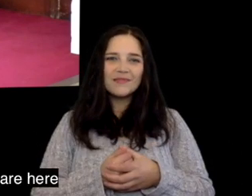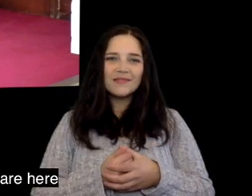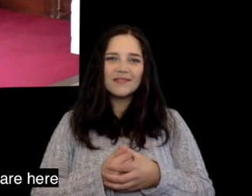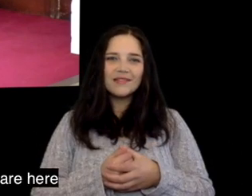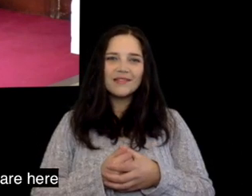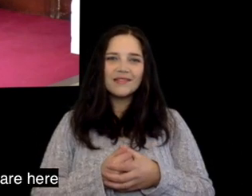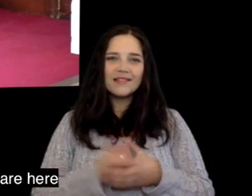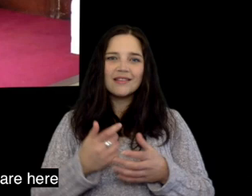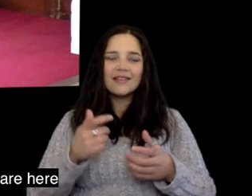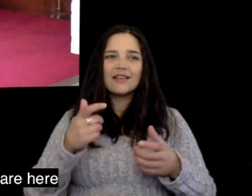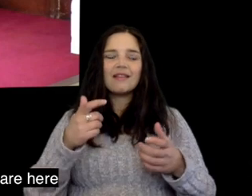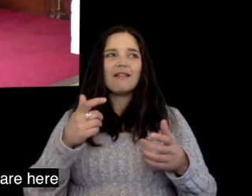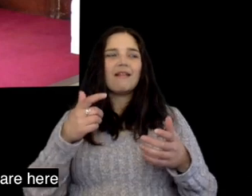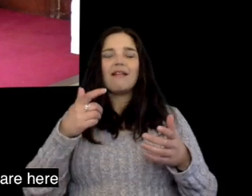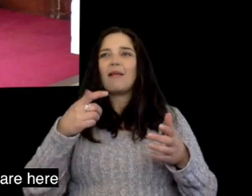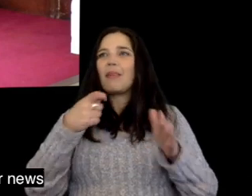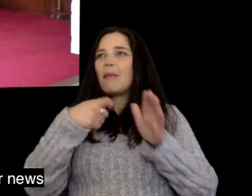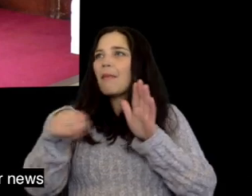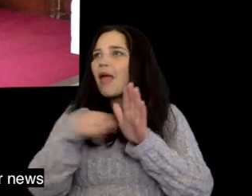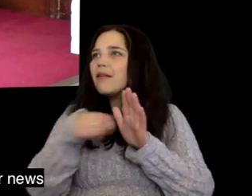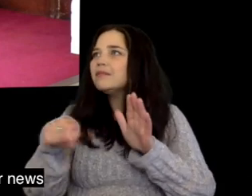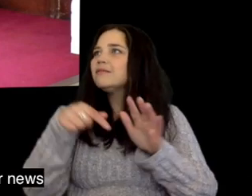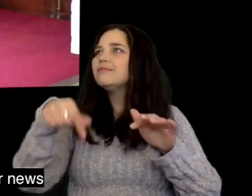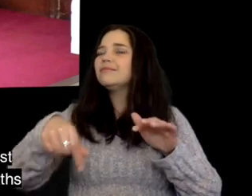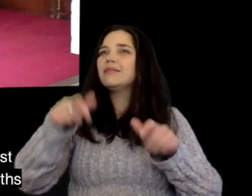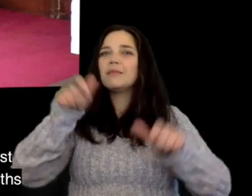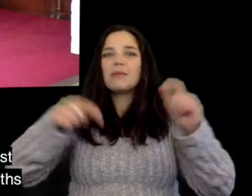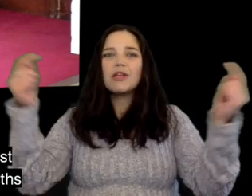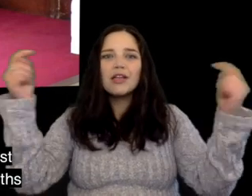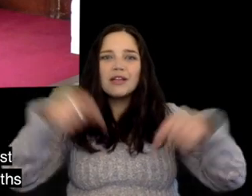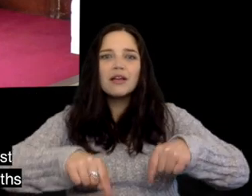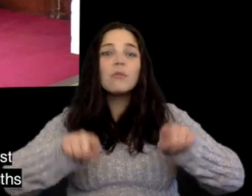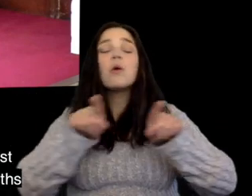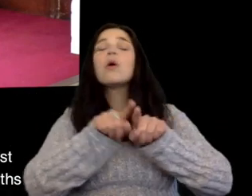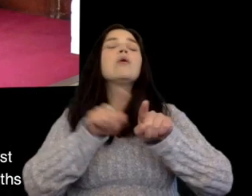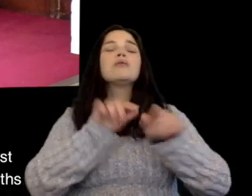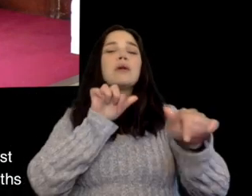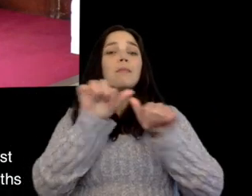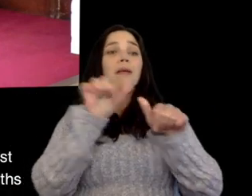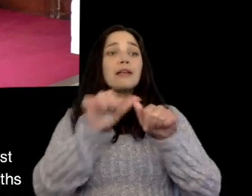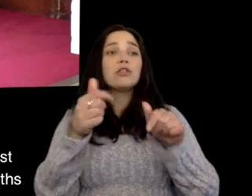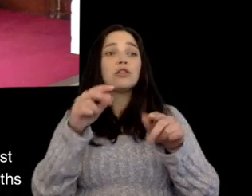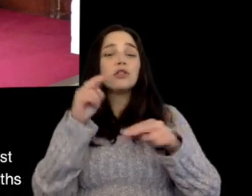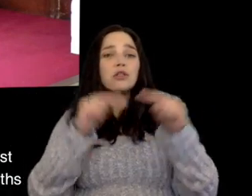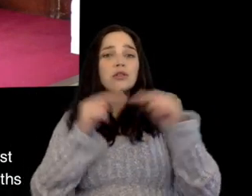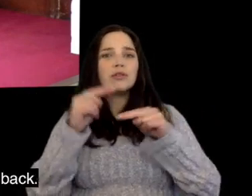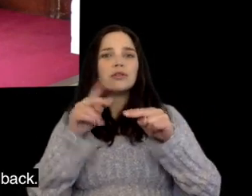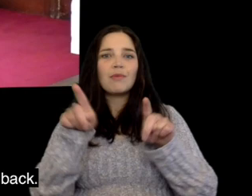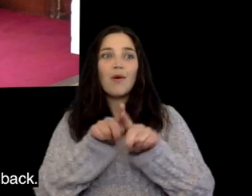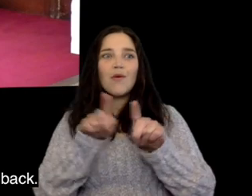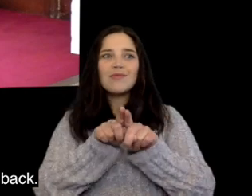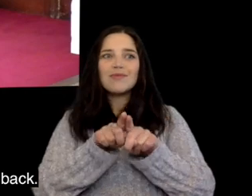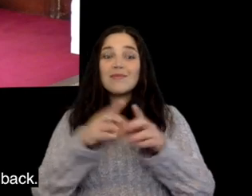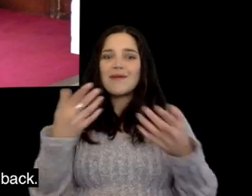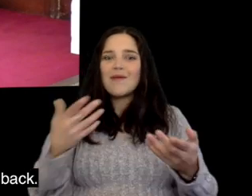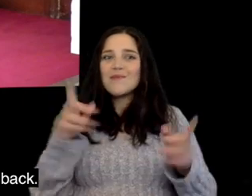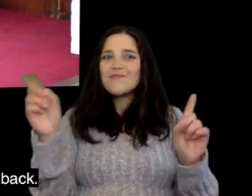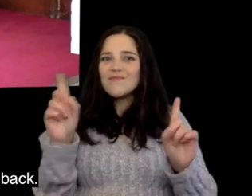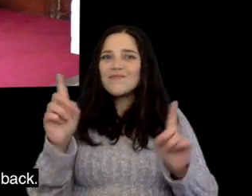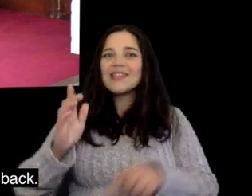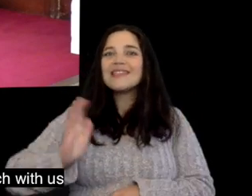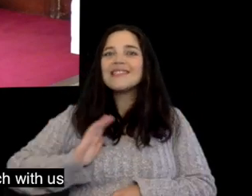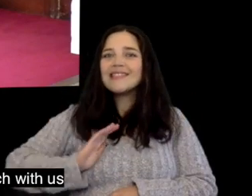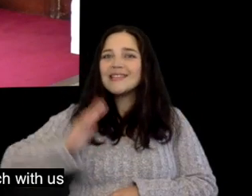Bells ringing, the people are here, and there's even better news because for the first time in several months our Sunday school is